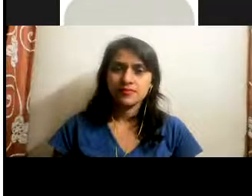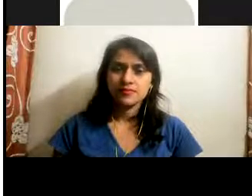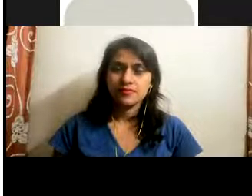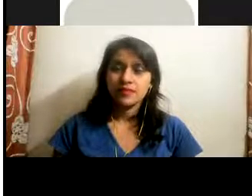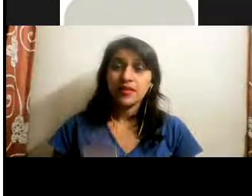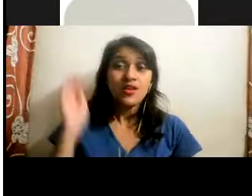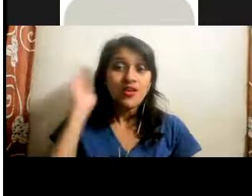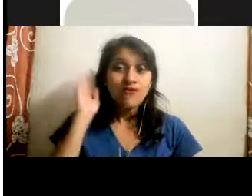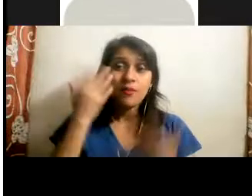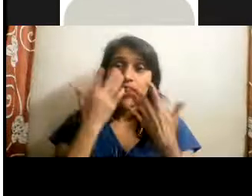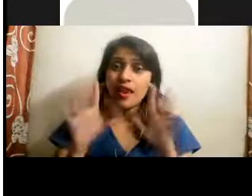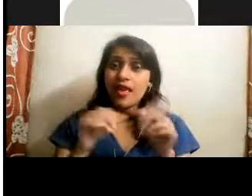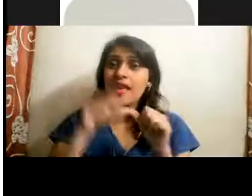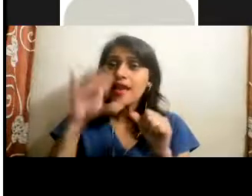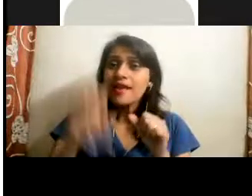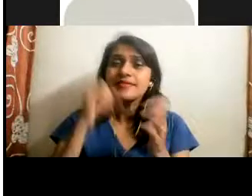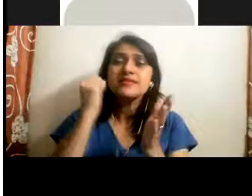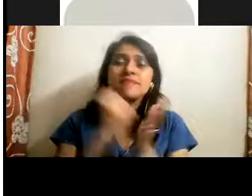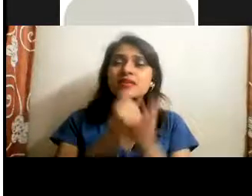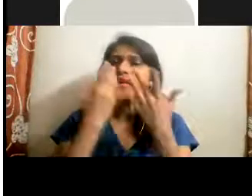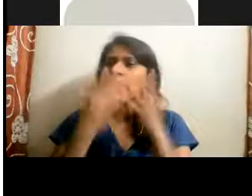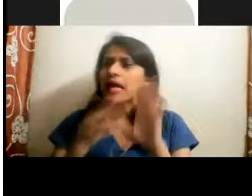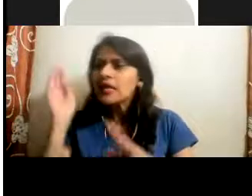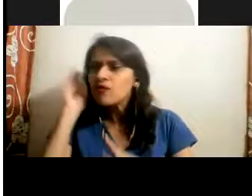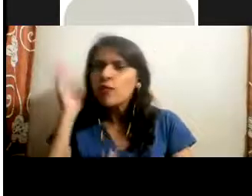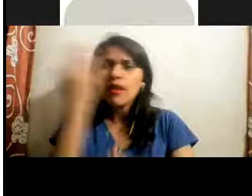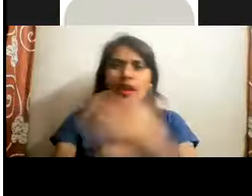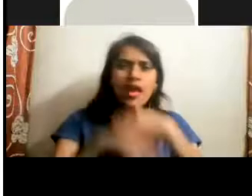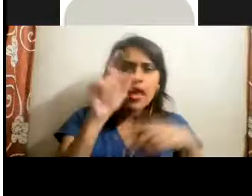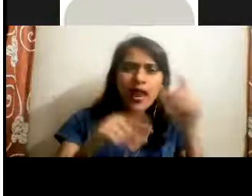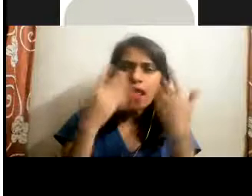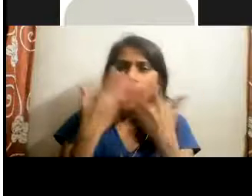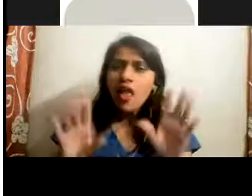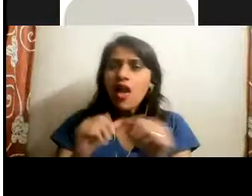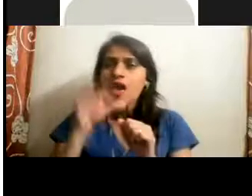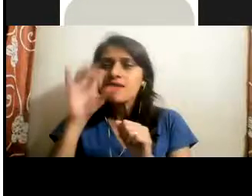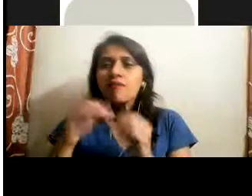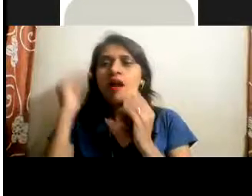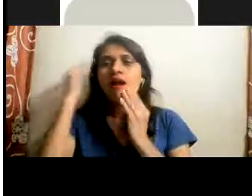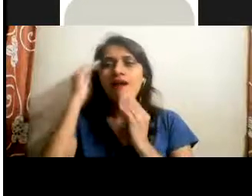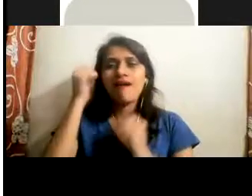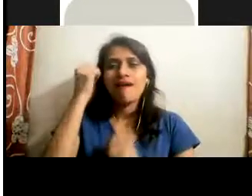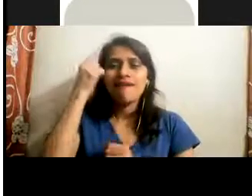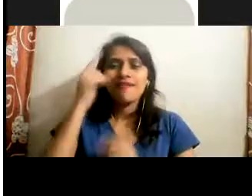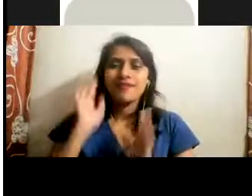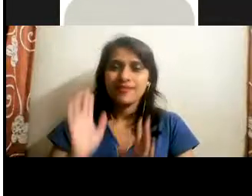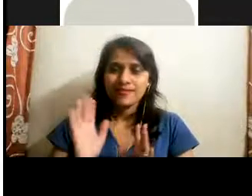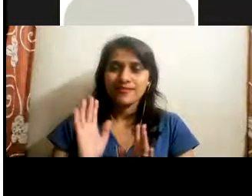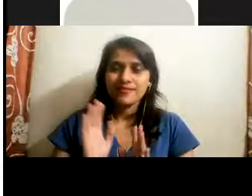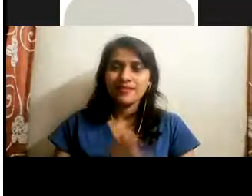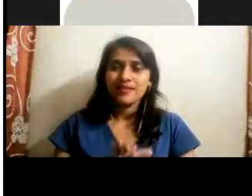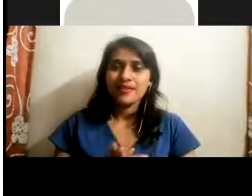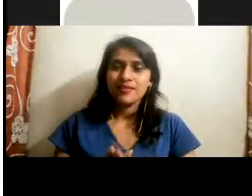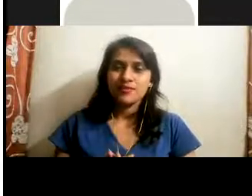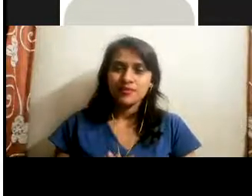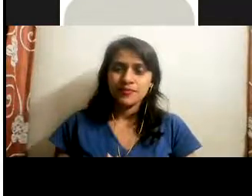in a way that any person with any kind of disability should be able to understand, so that they'll be able to make use of